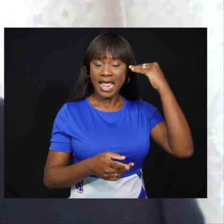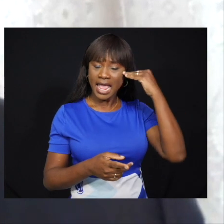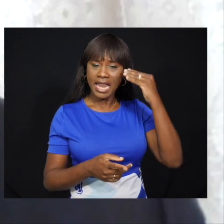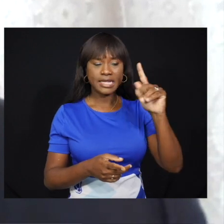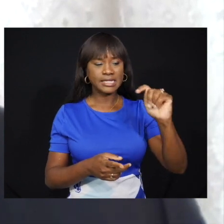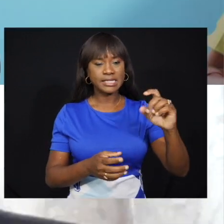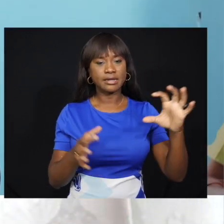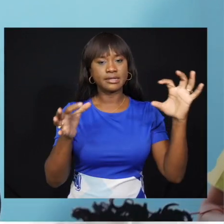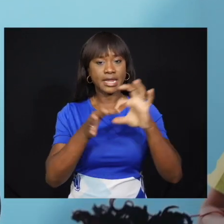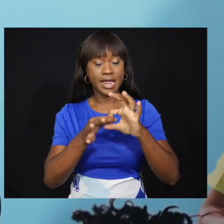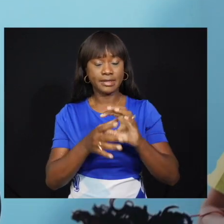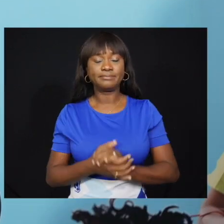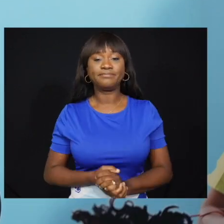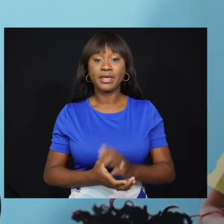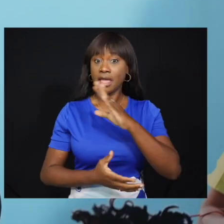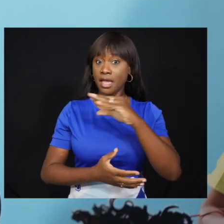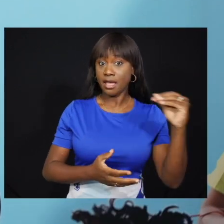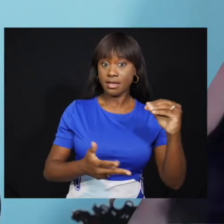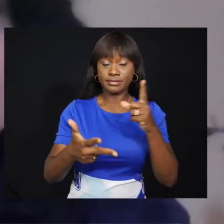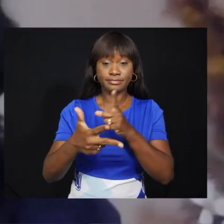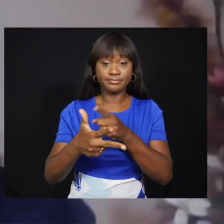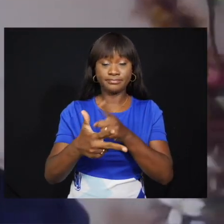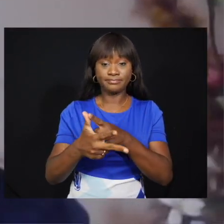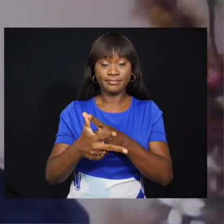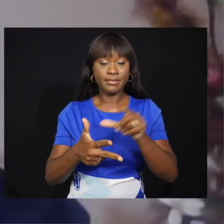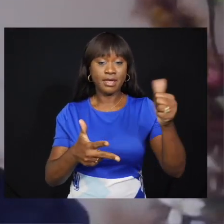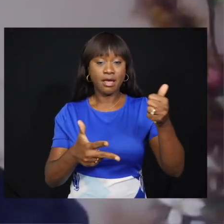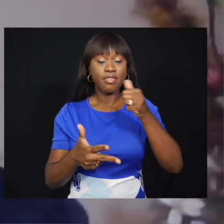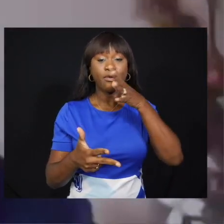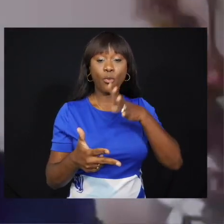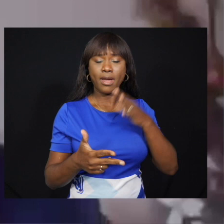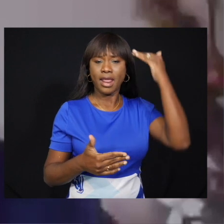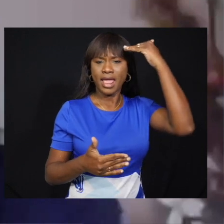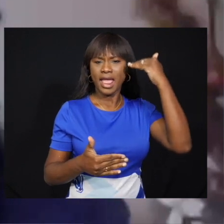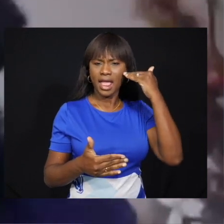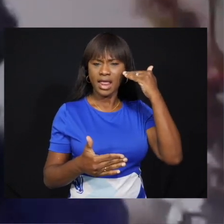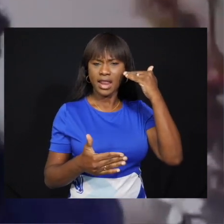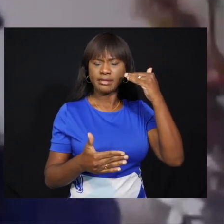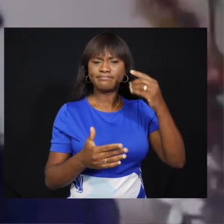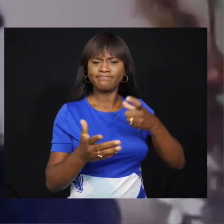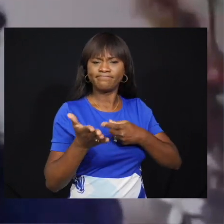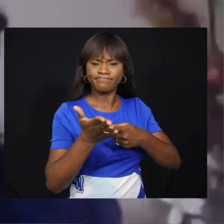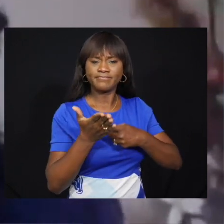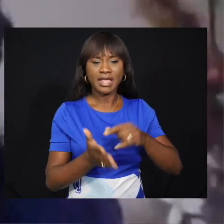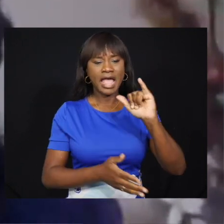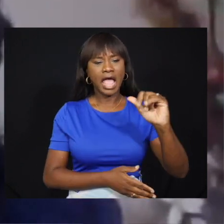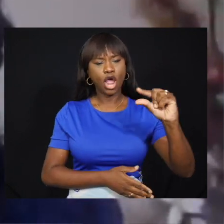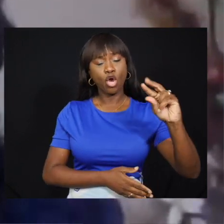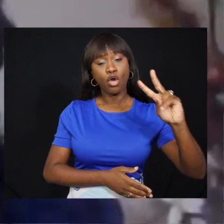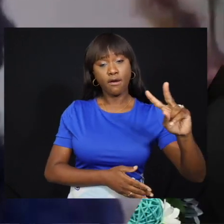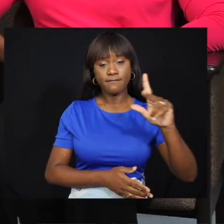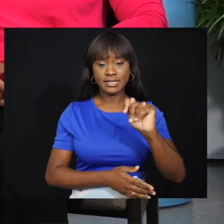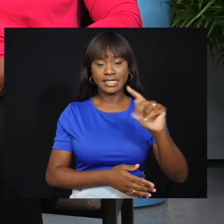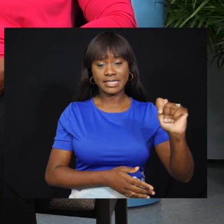TT. Also joining us, Nyala Maharaj Rasha. She's the Head of Consulting at iGov TT. And our